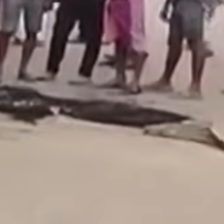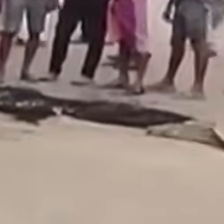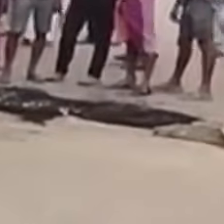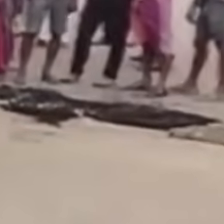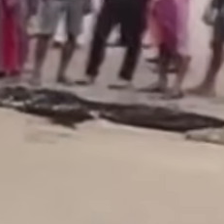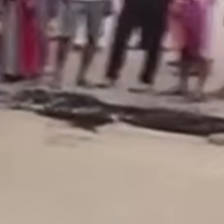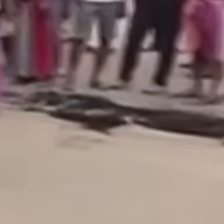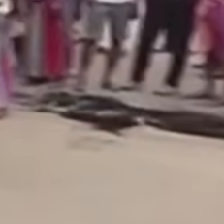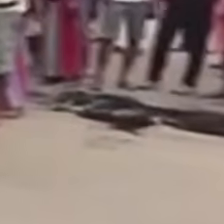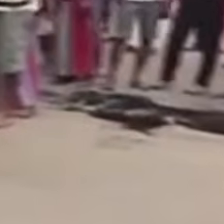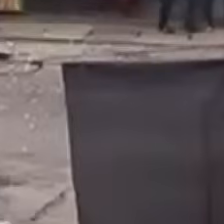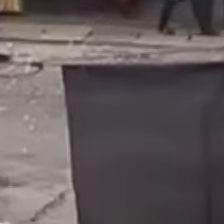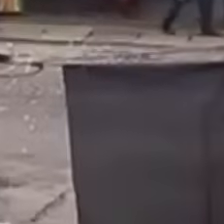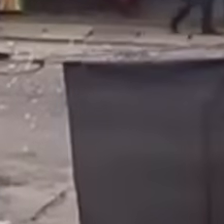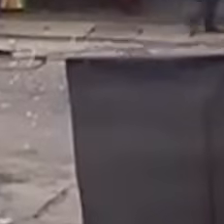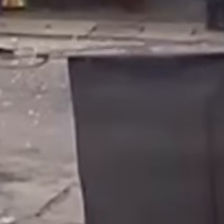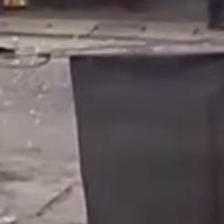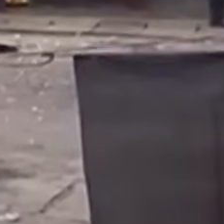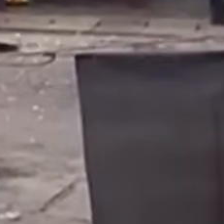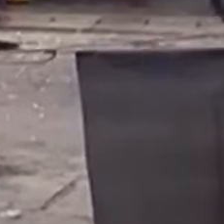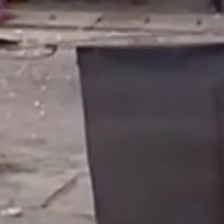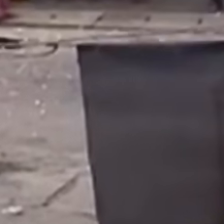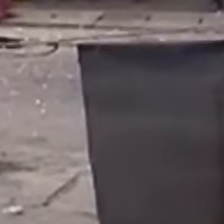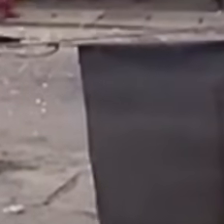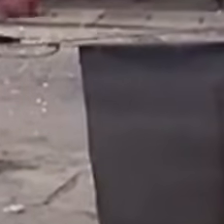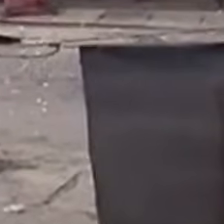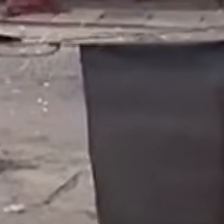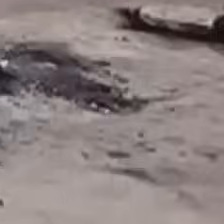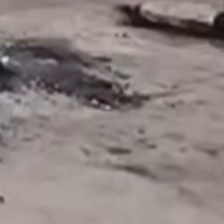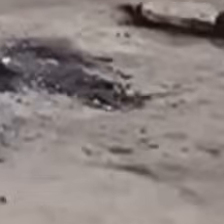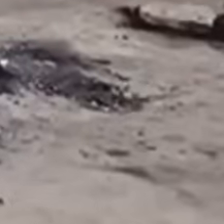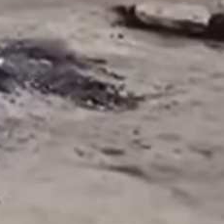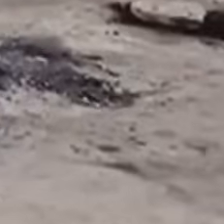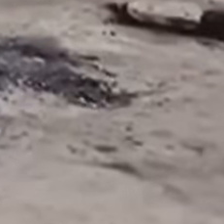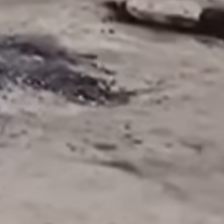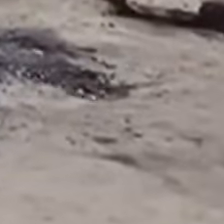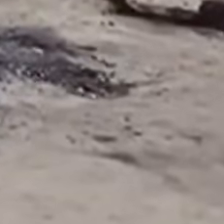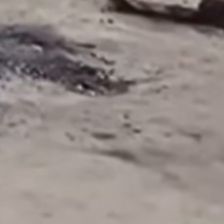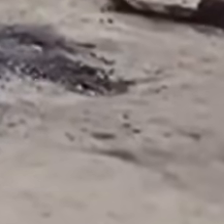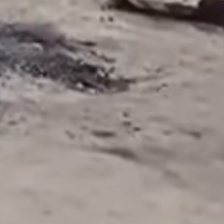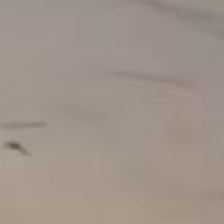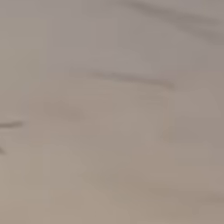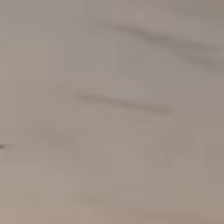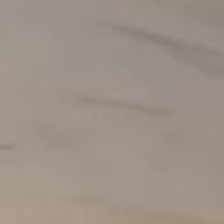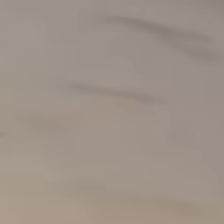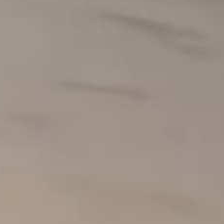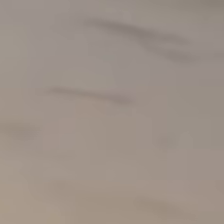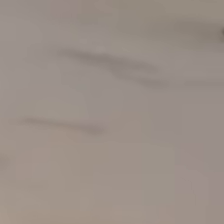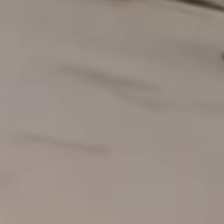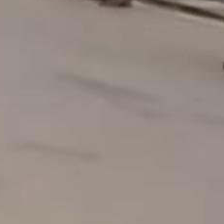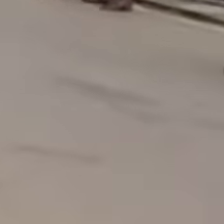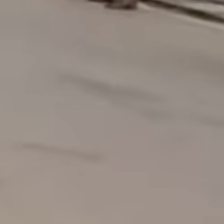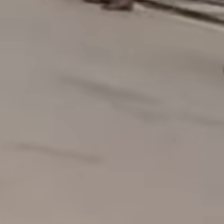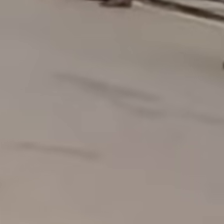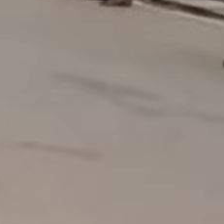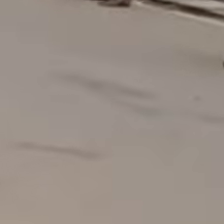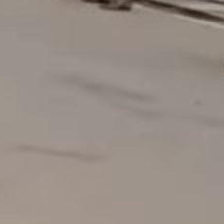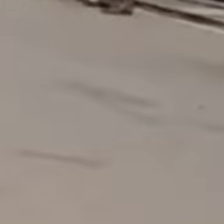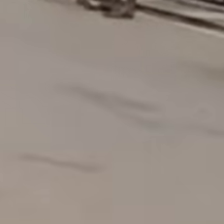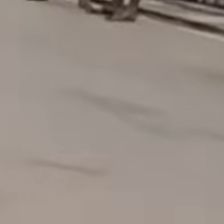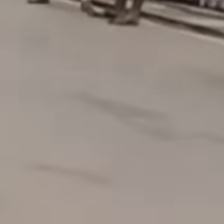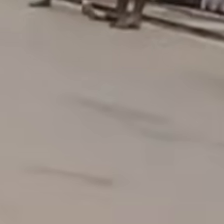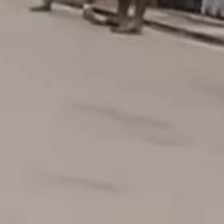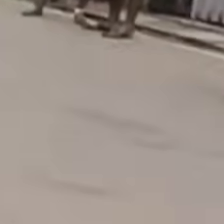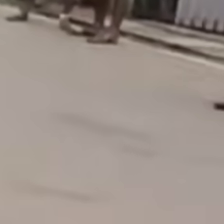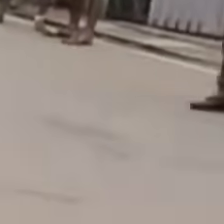According to the police, the suspect was brought to the Padmastri police station at about 9:45 last night. The police added that the suspect